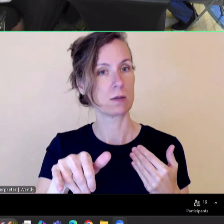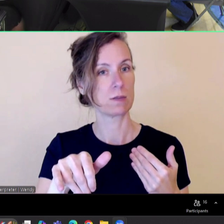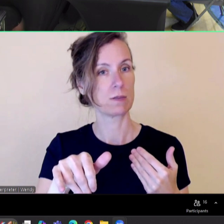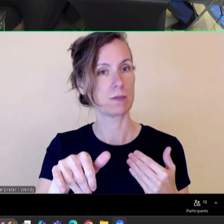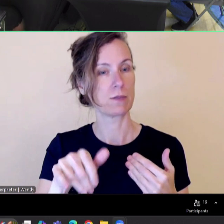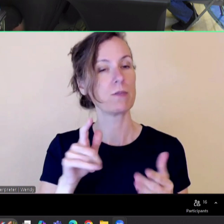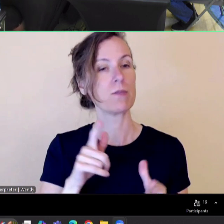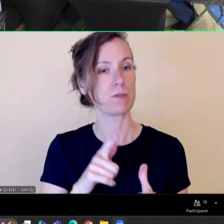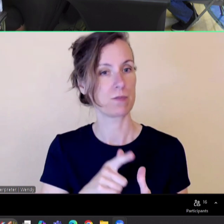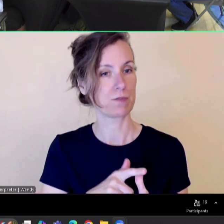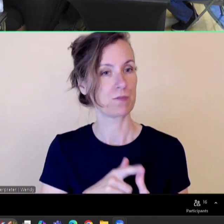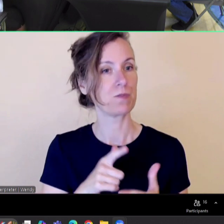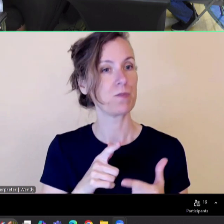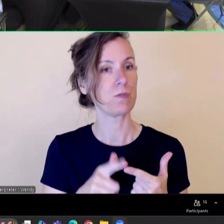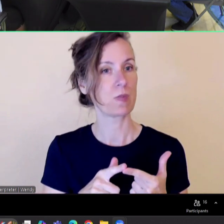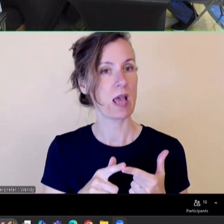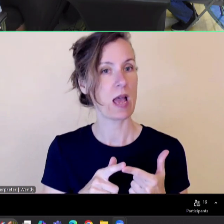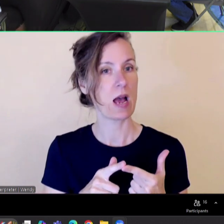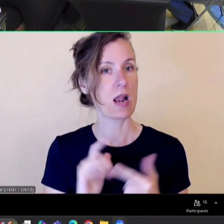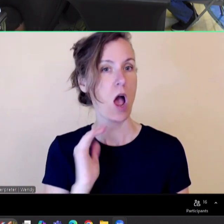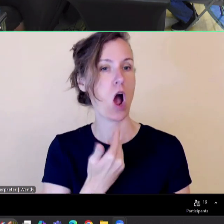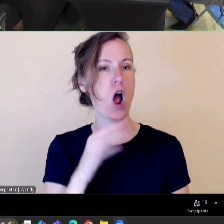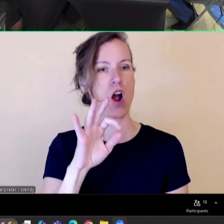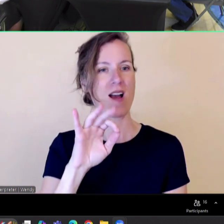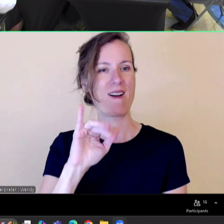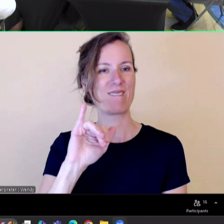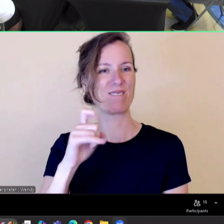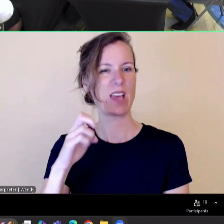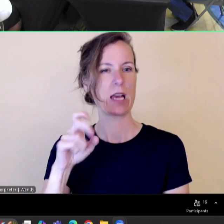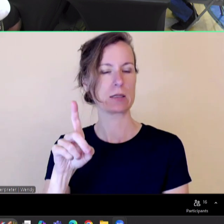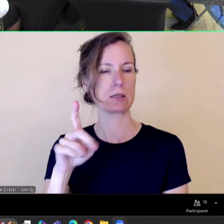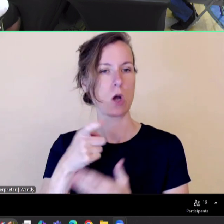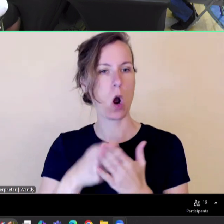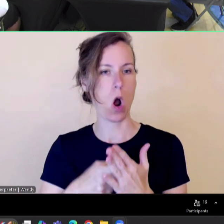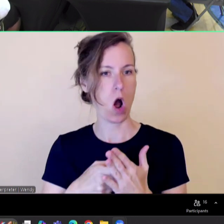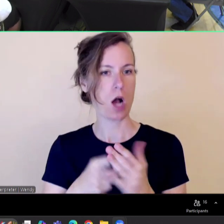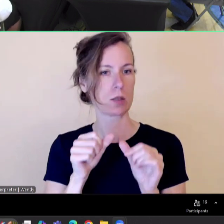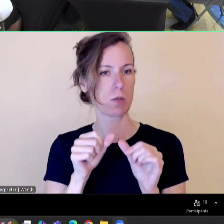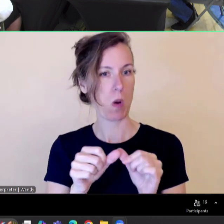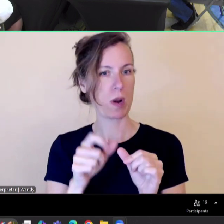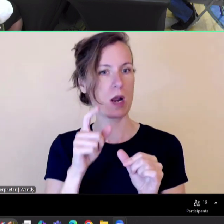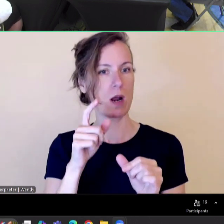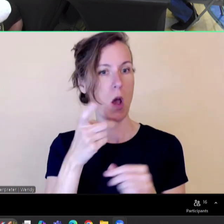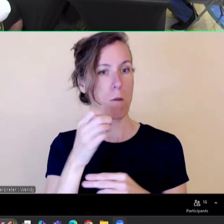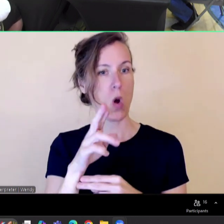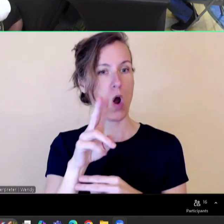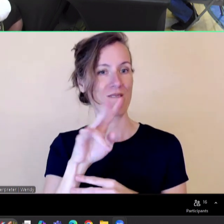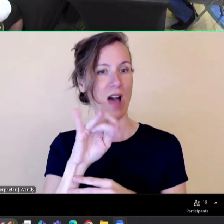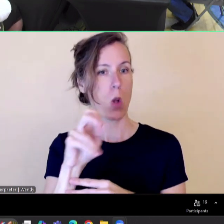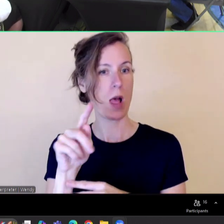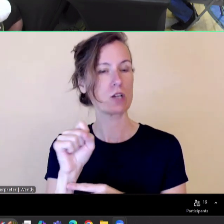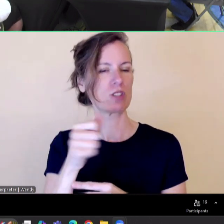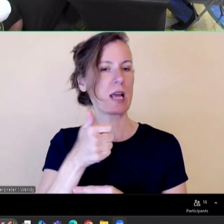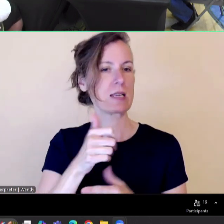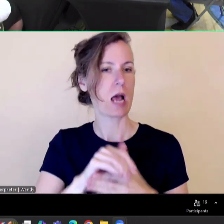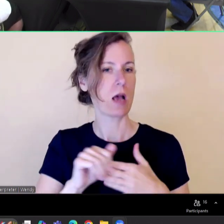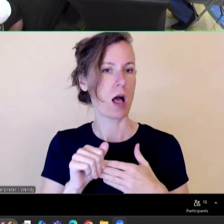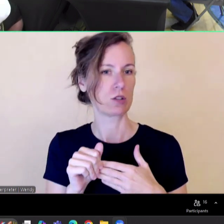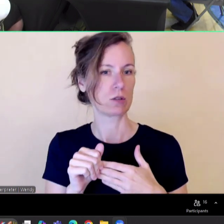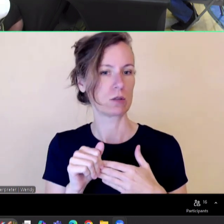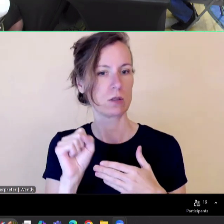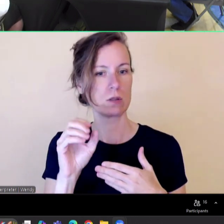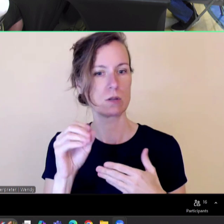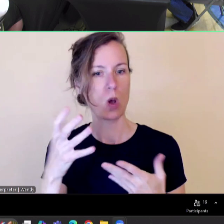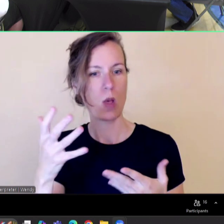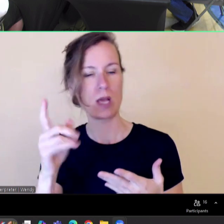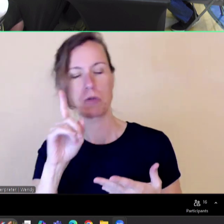kind of fixed costs, it's, $10 a violation, right? So you start thinking that then it's really 75%, right? The $30 is